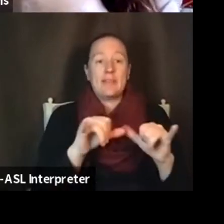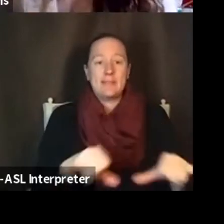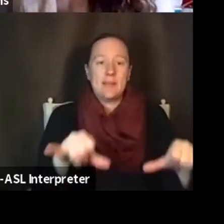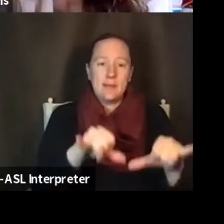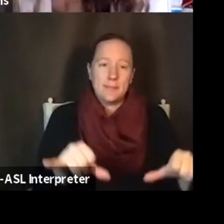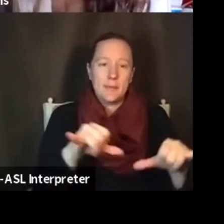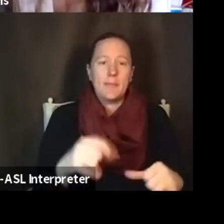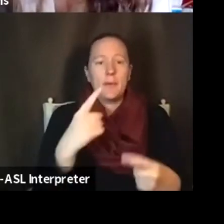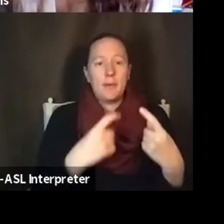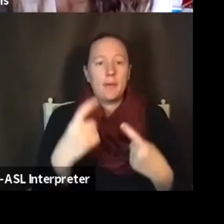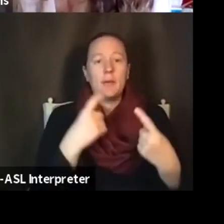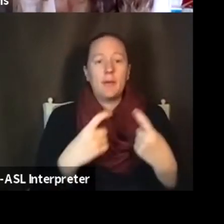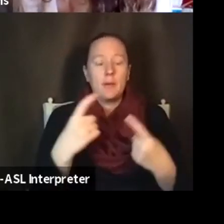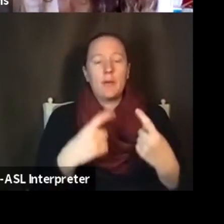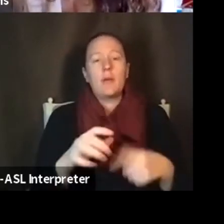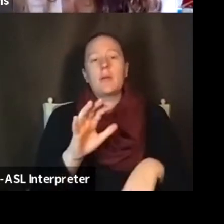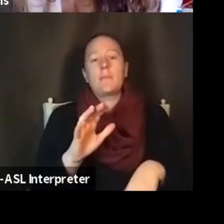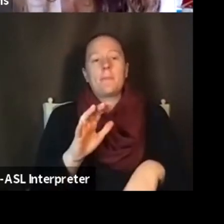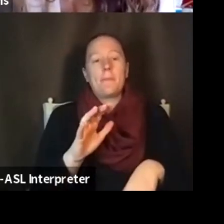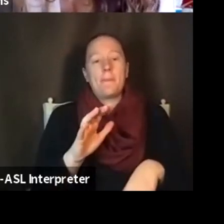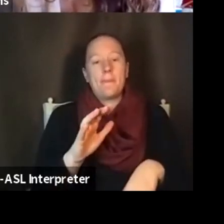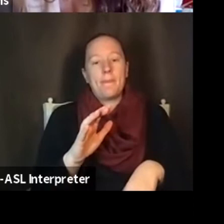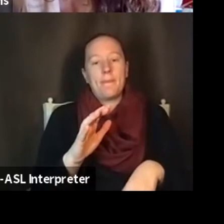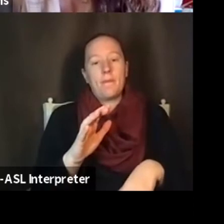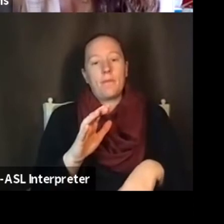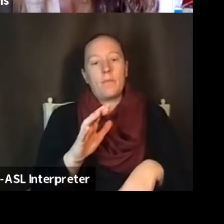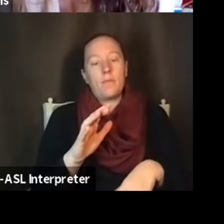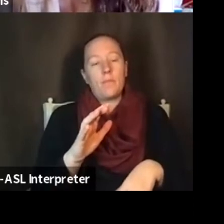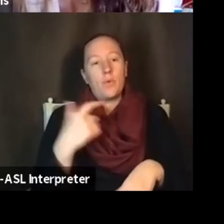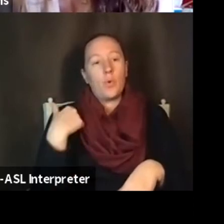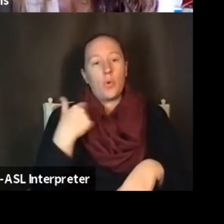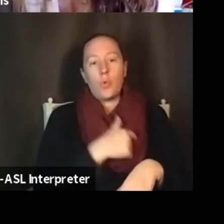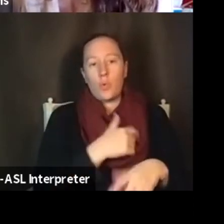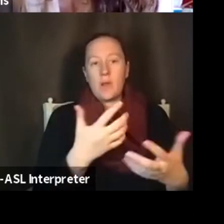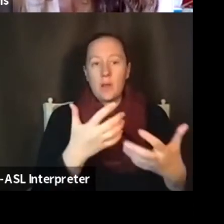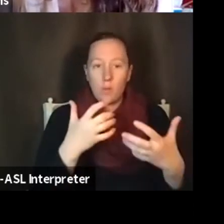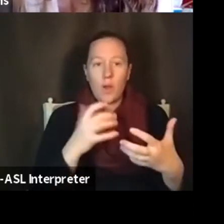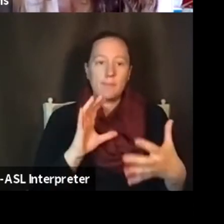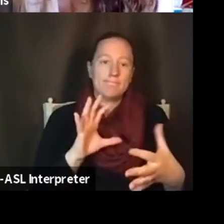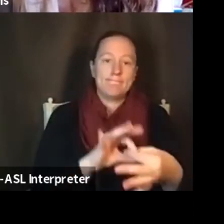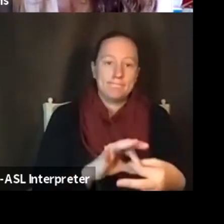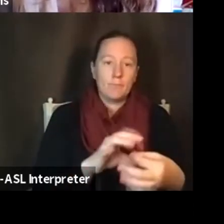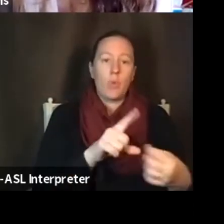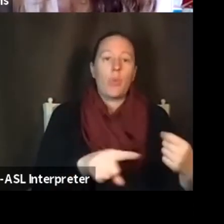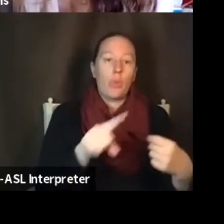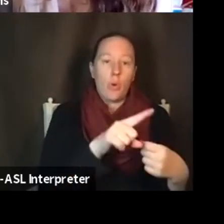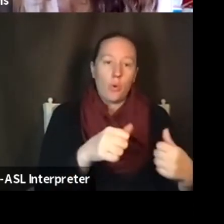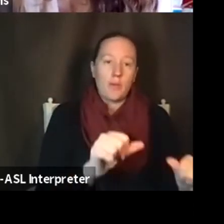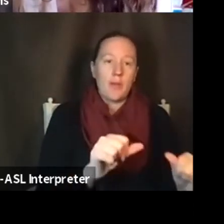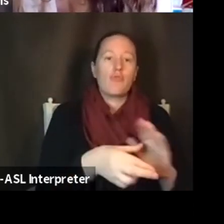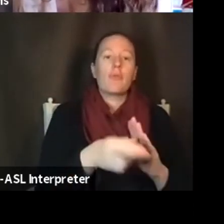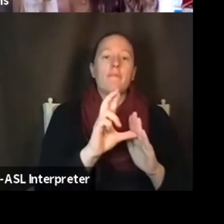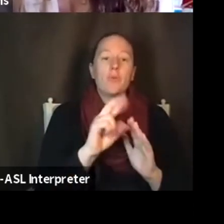that those efforts were asking, instead to attach ourselves to those efforts and review the notes from the